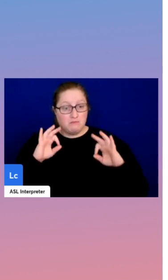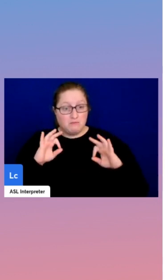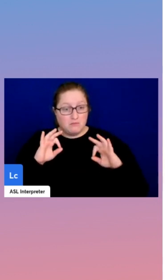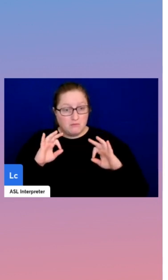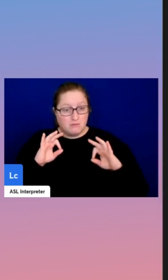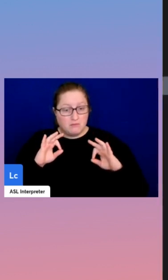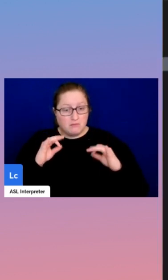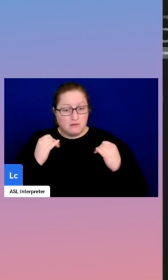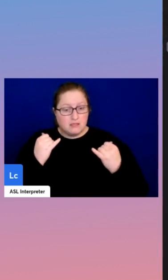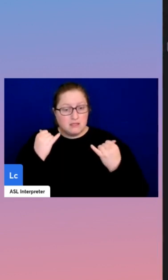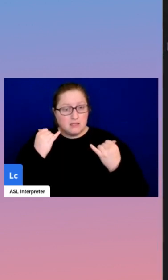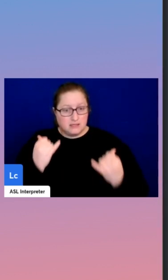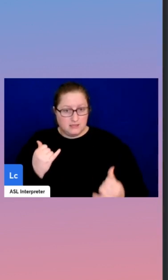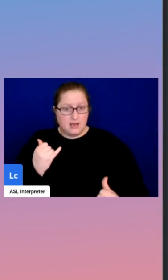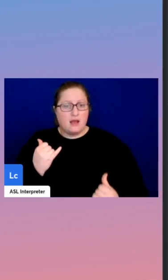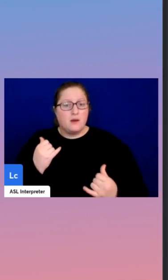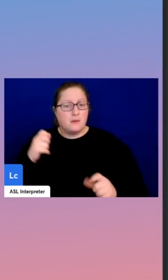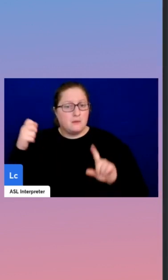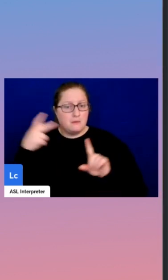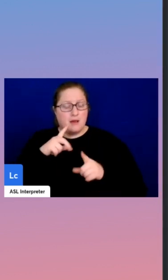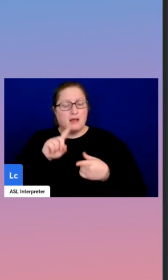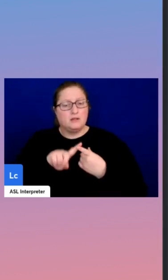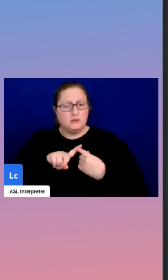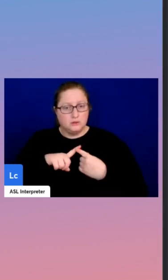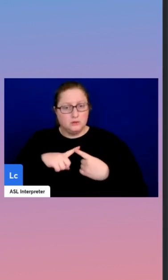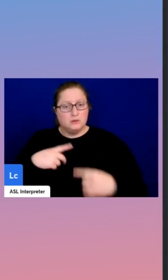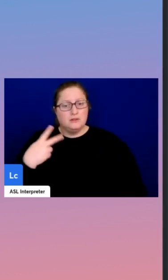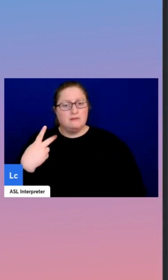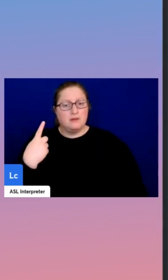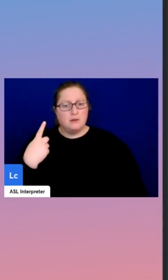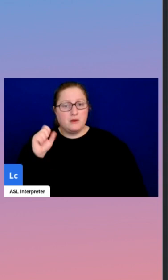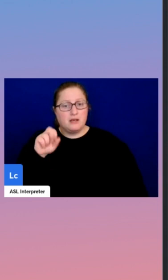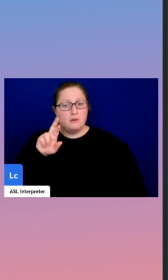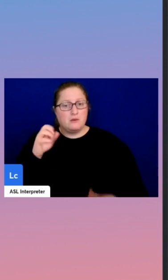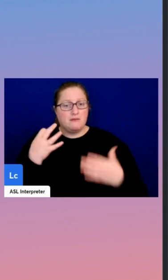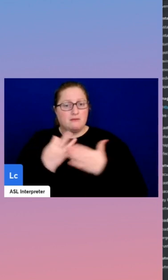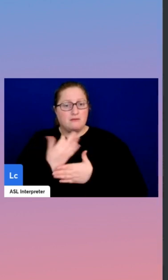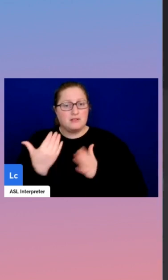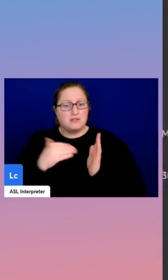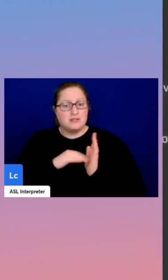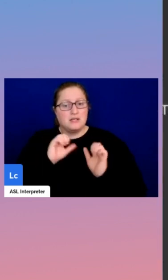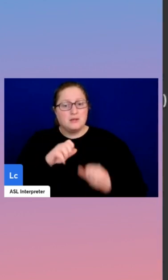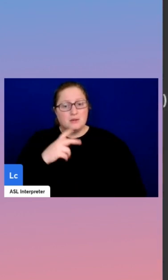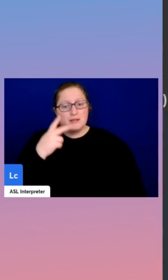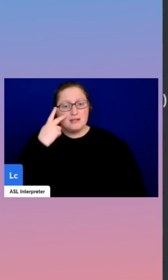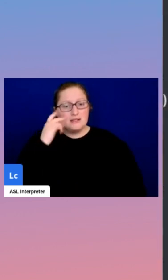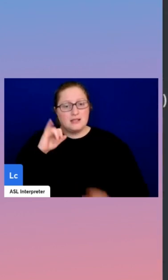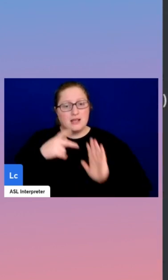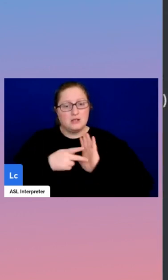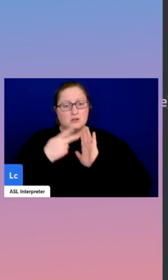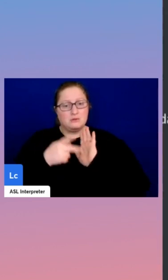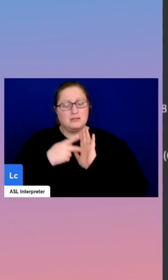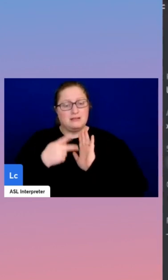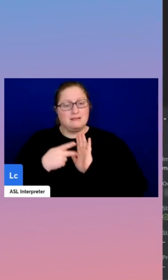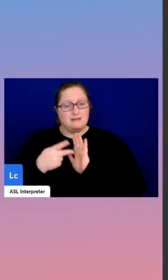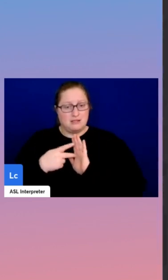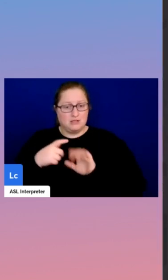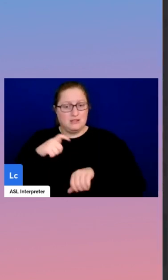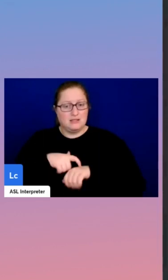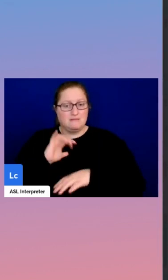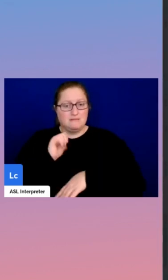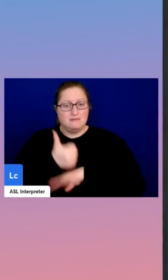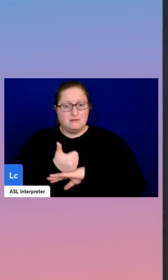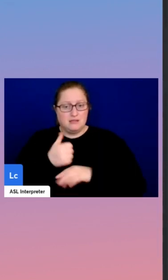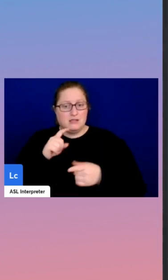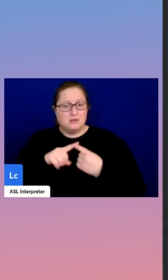to V1. And if we go back here to the AMIs and I refresh again, you can see that the deprecation time is again set to like a